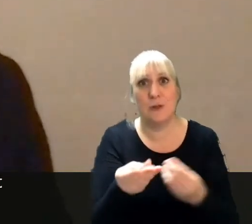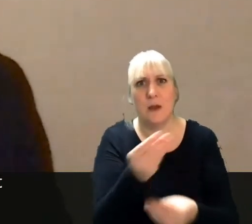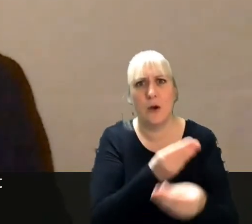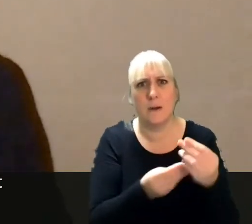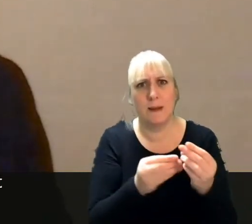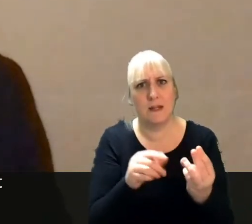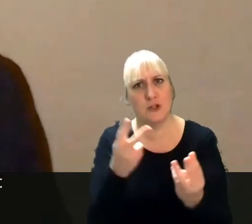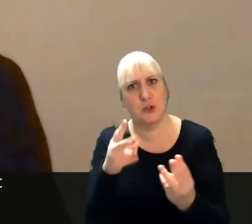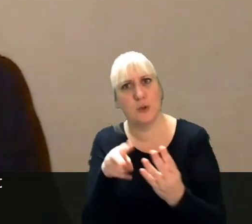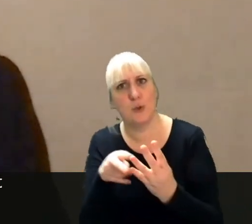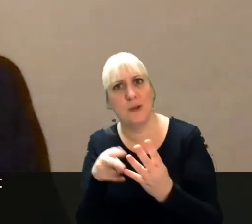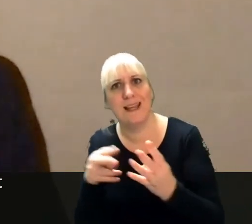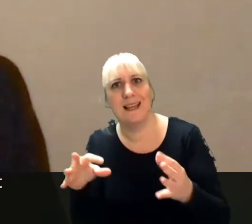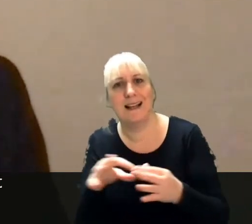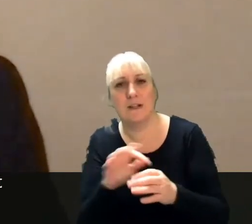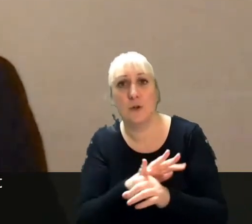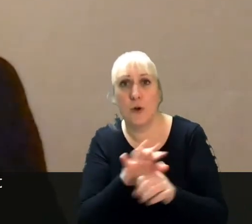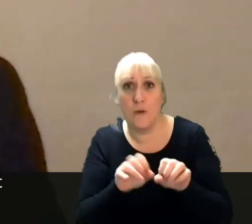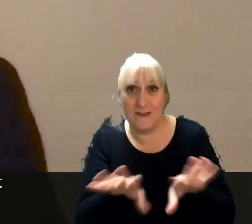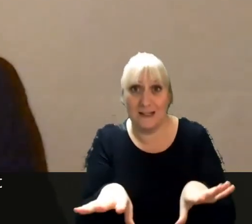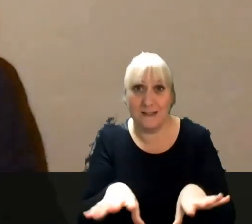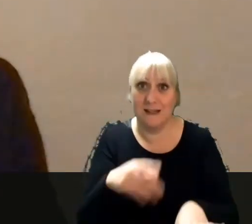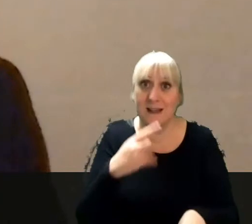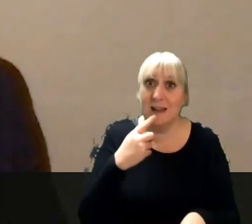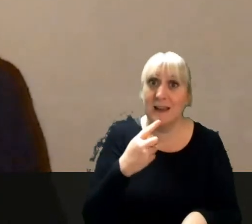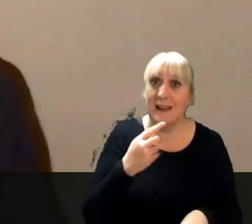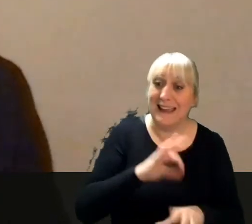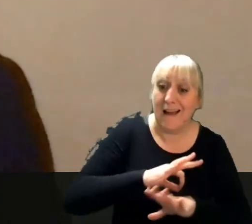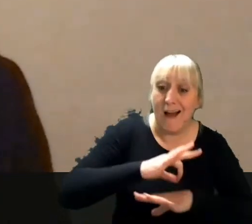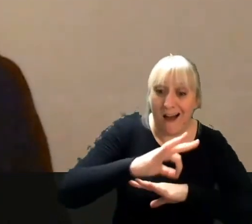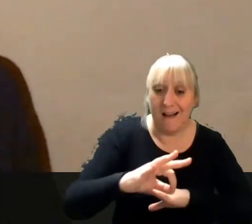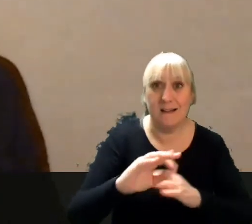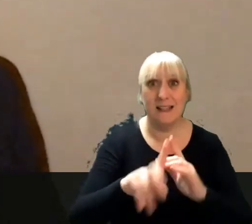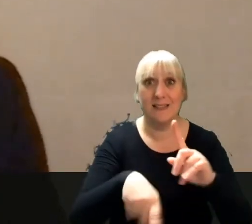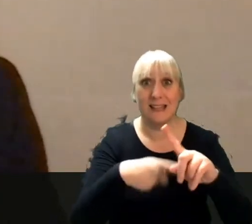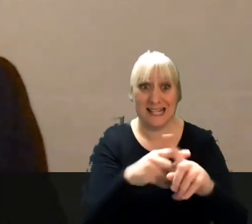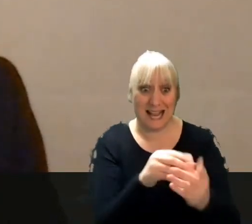taxpayer, not the government, the taxpayer, for more money.